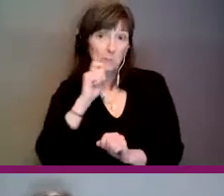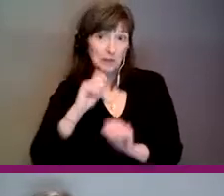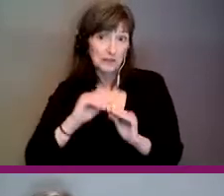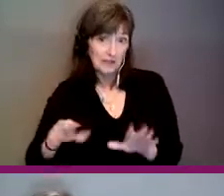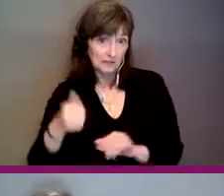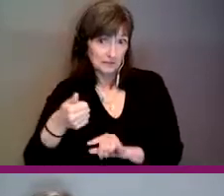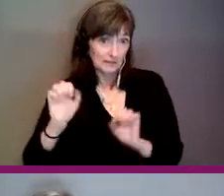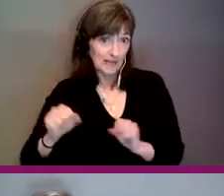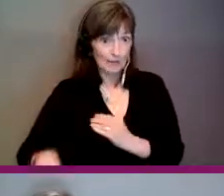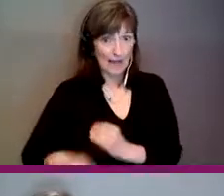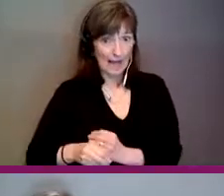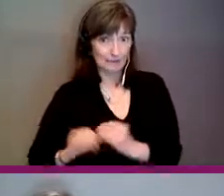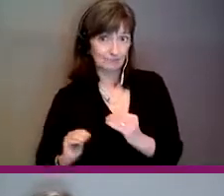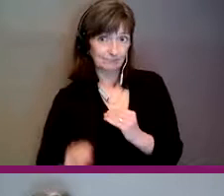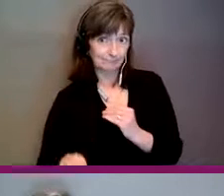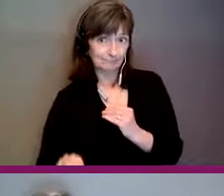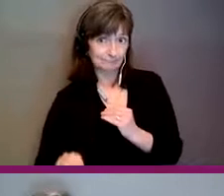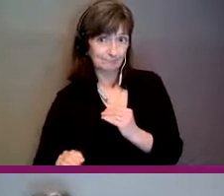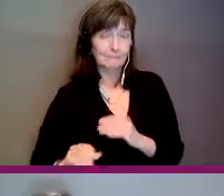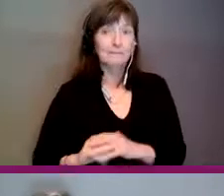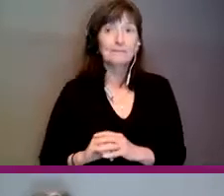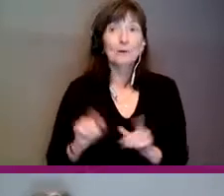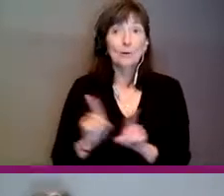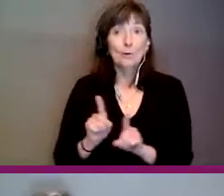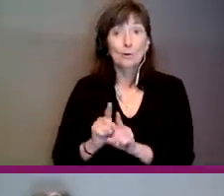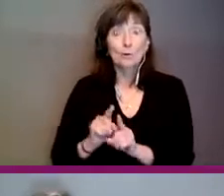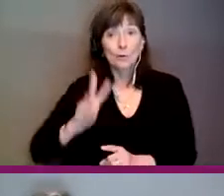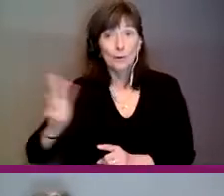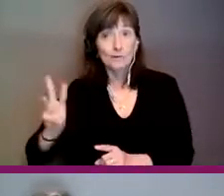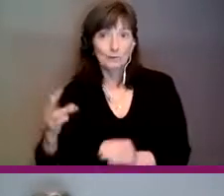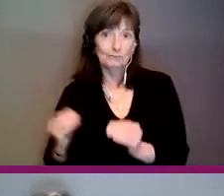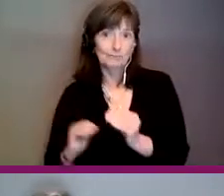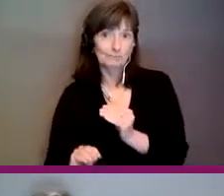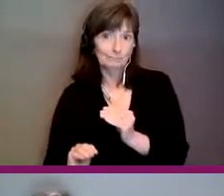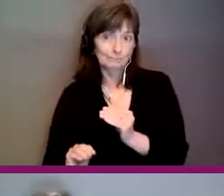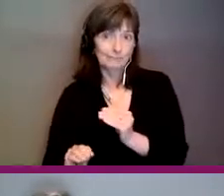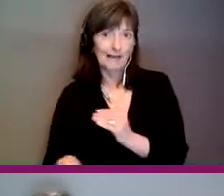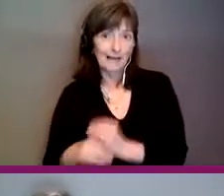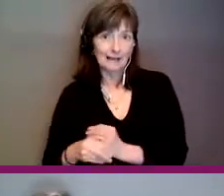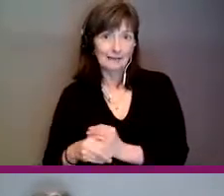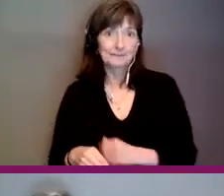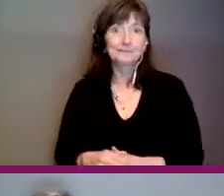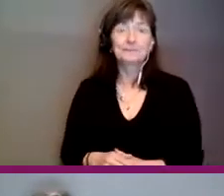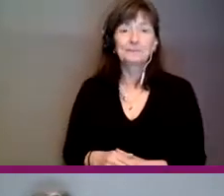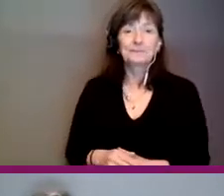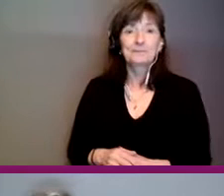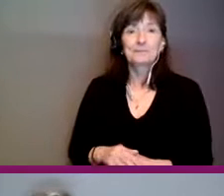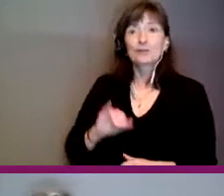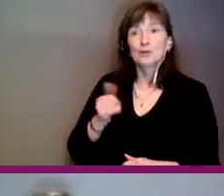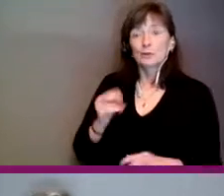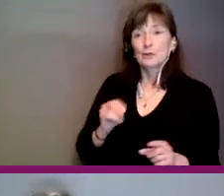and our website to get more information about what we do. So the senior safety line is